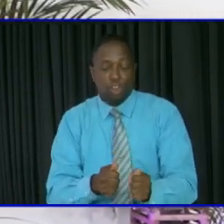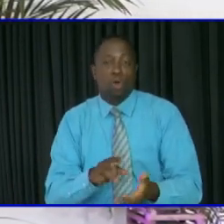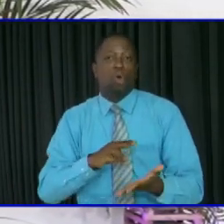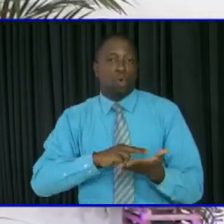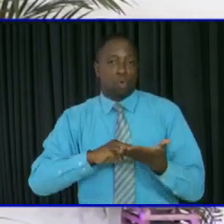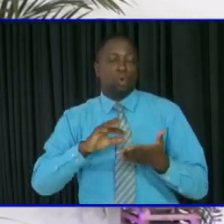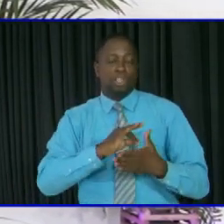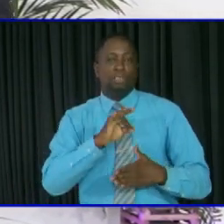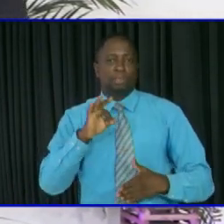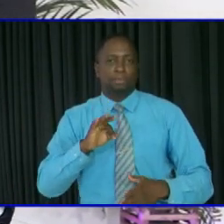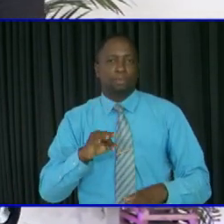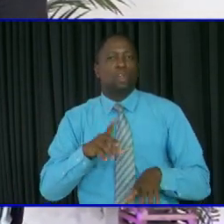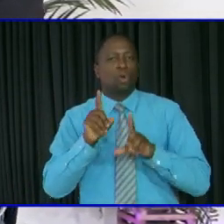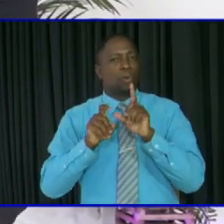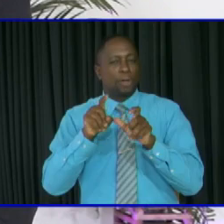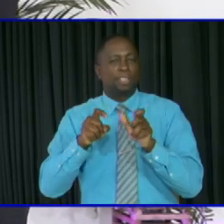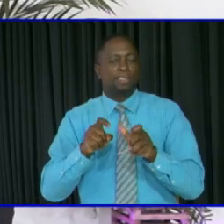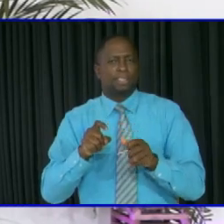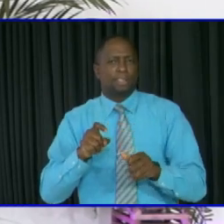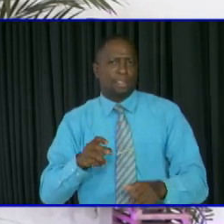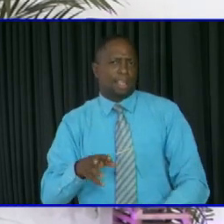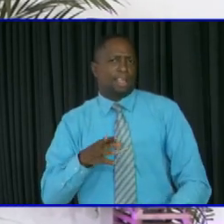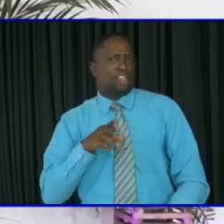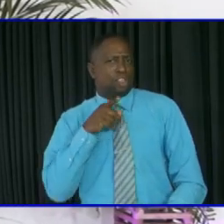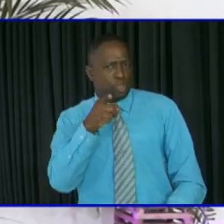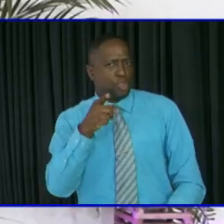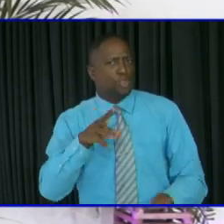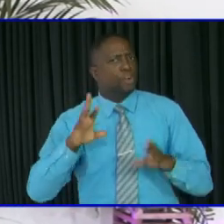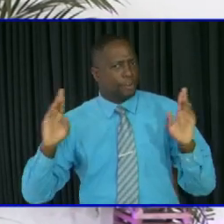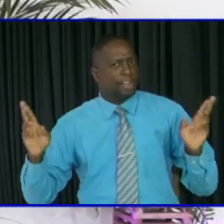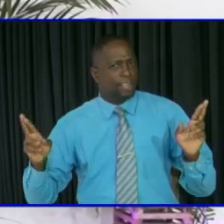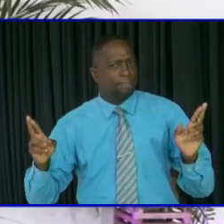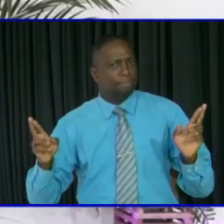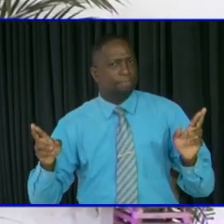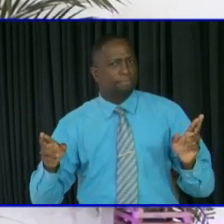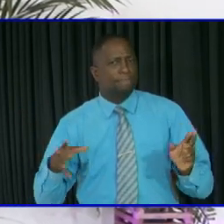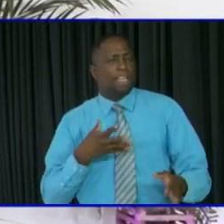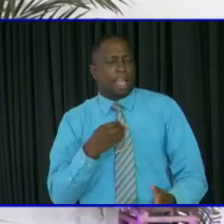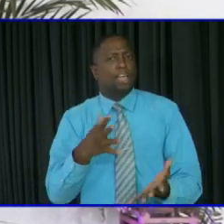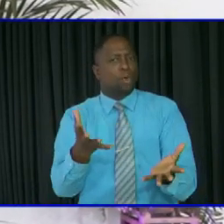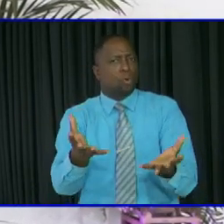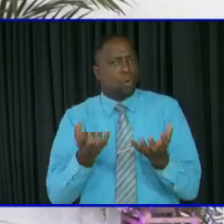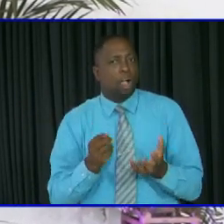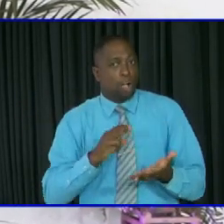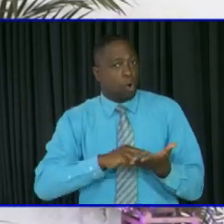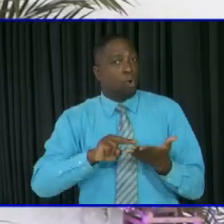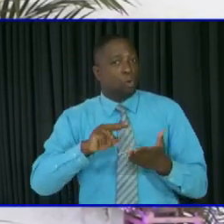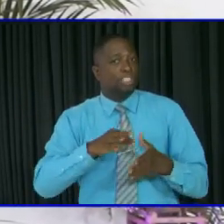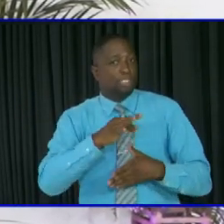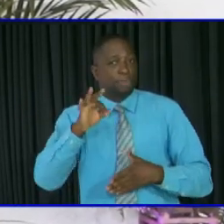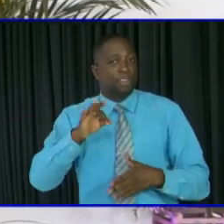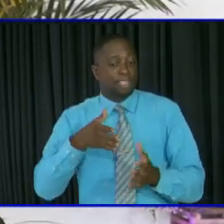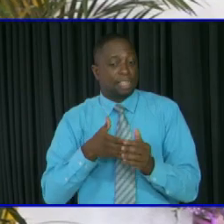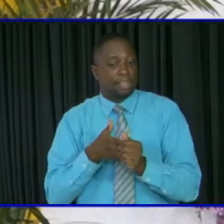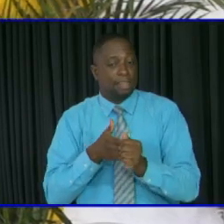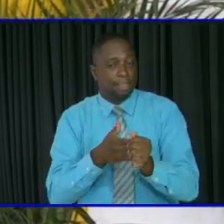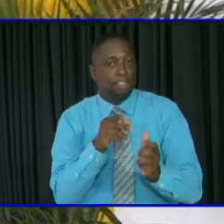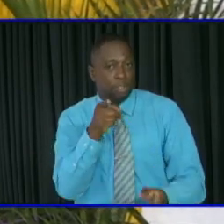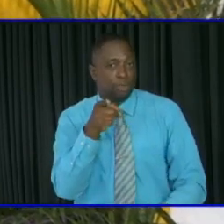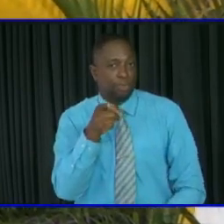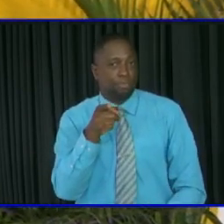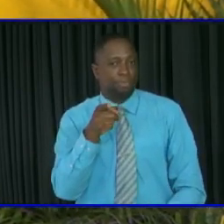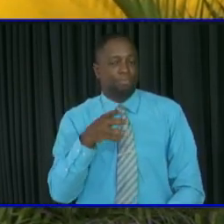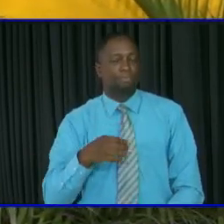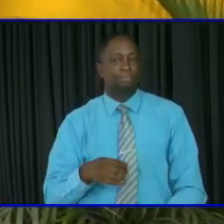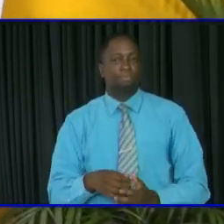willing to follow the Holy Spirit? Are you willing to be led by the Holy Spirit? And I need to tell you a